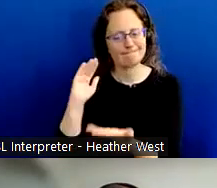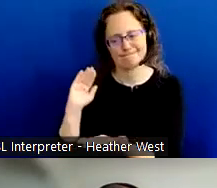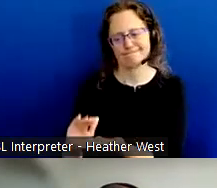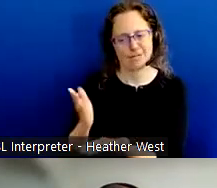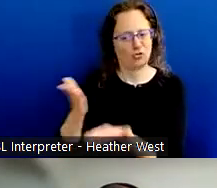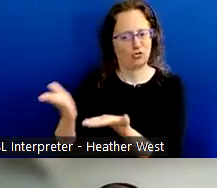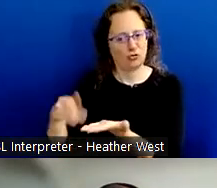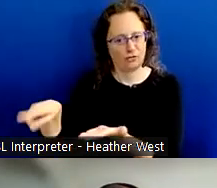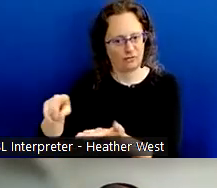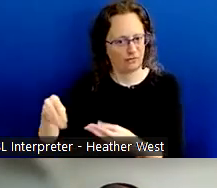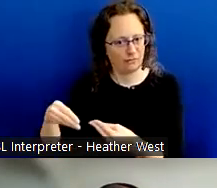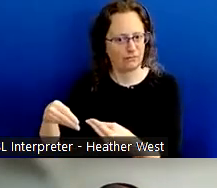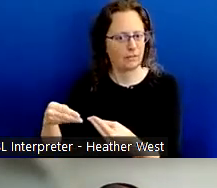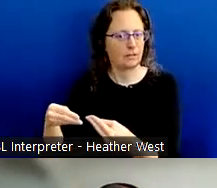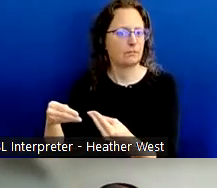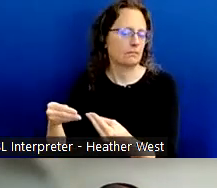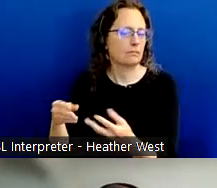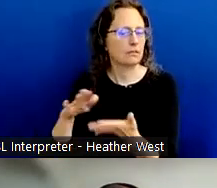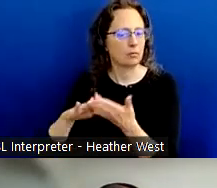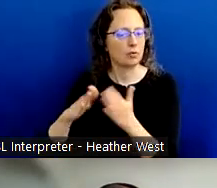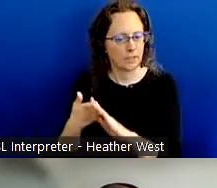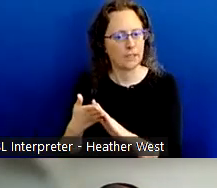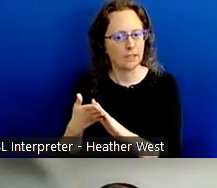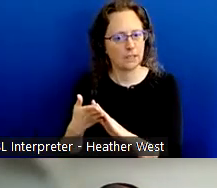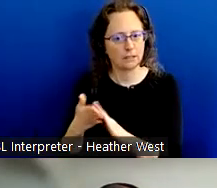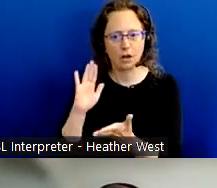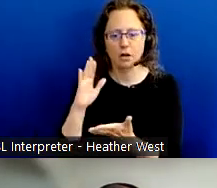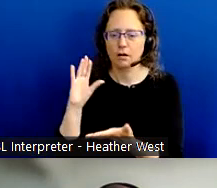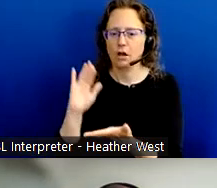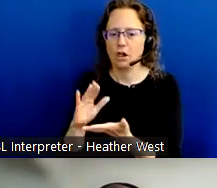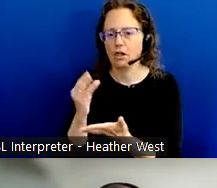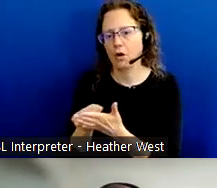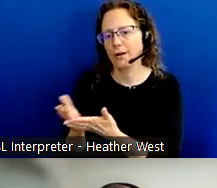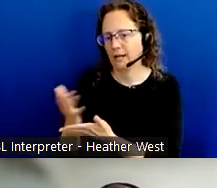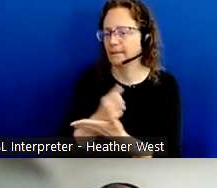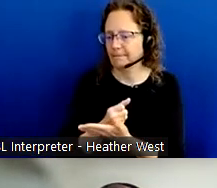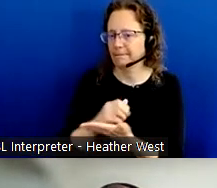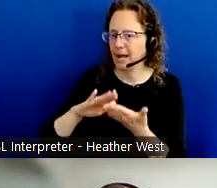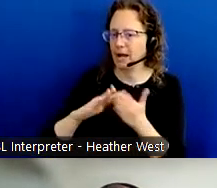and disproportionately impacted households, and low-income households.